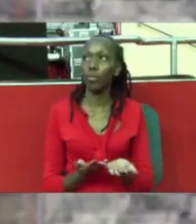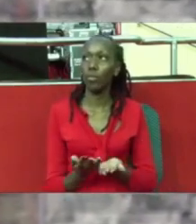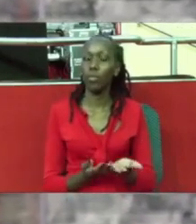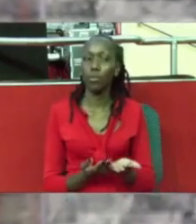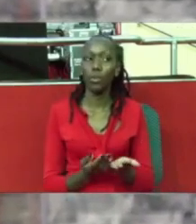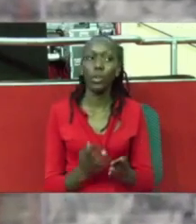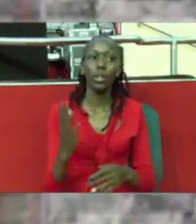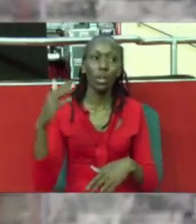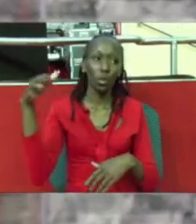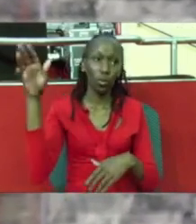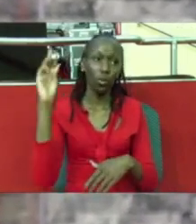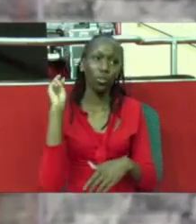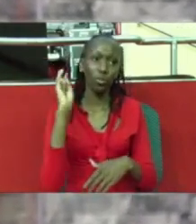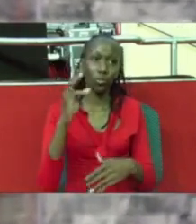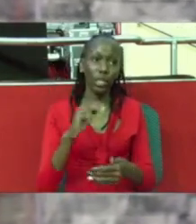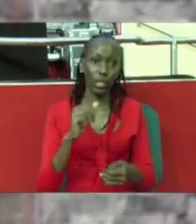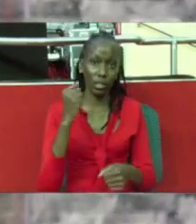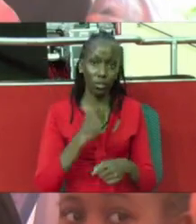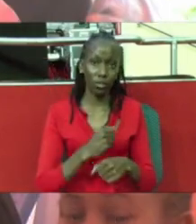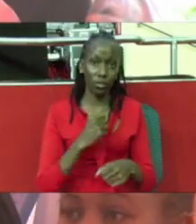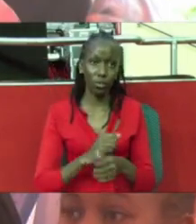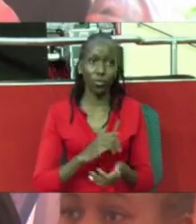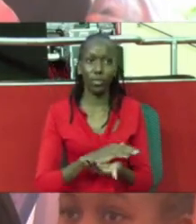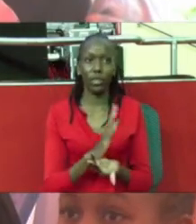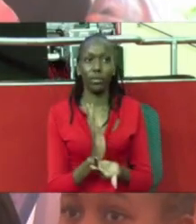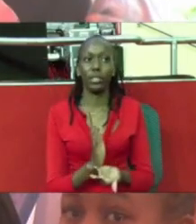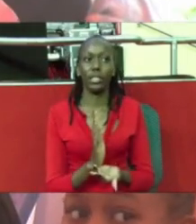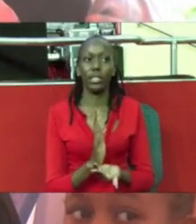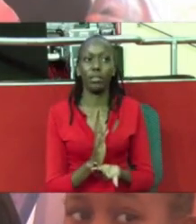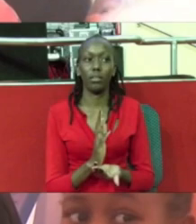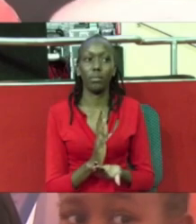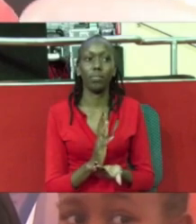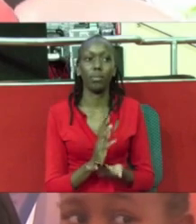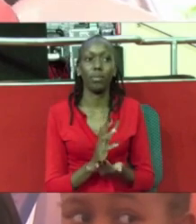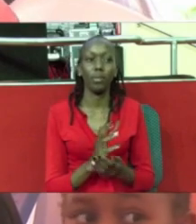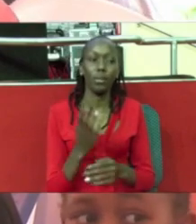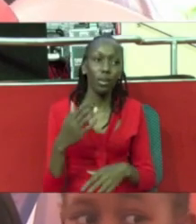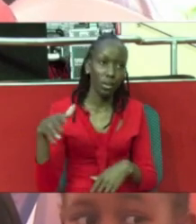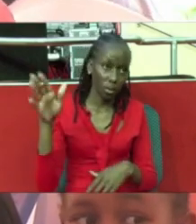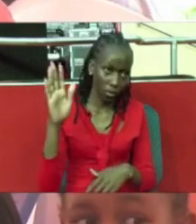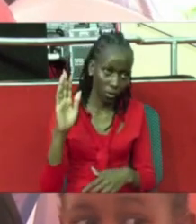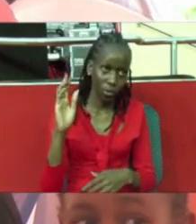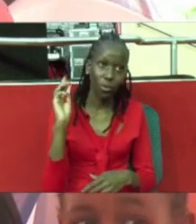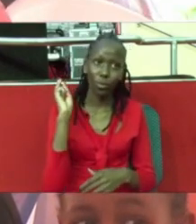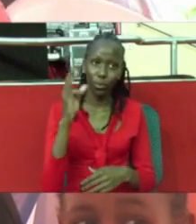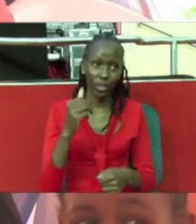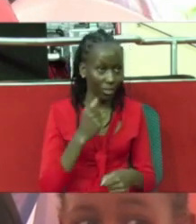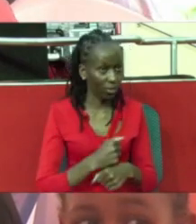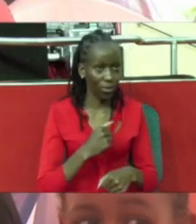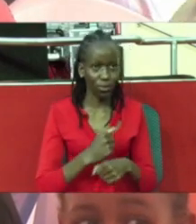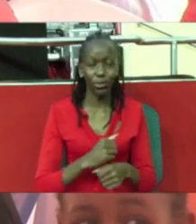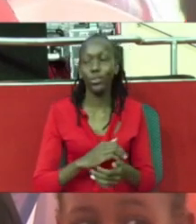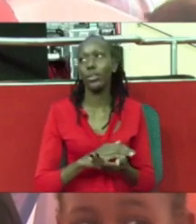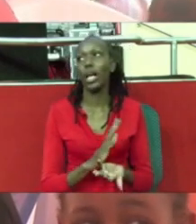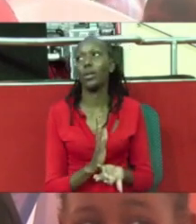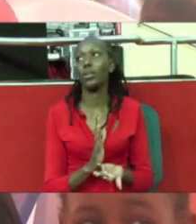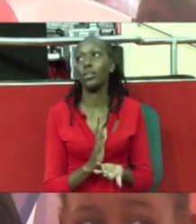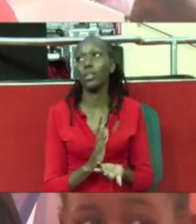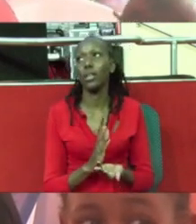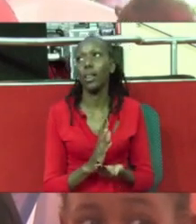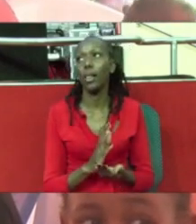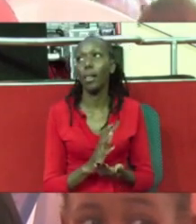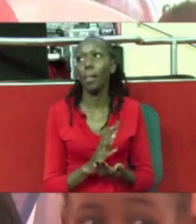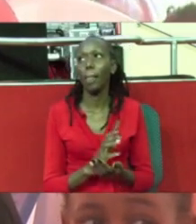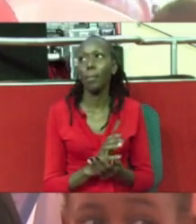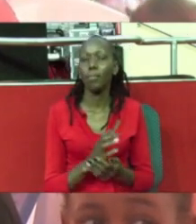increase. Atafanya nyongeza. He will do the multiplication. Ataleta kujumulika. He will do the expansion. Ataleta kupanuka. He will do